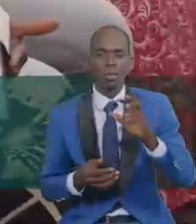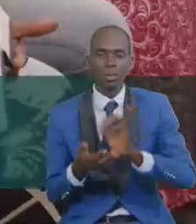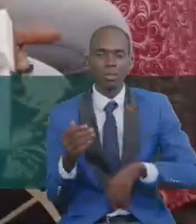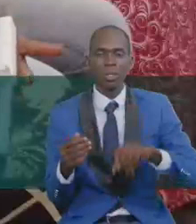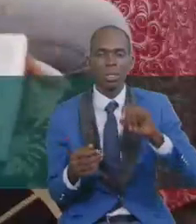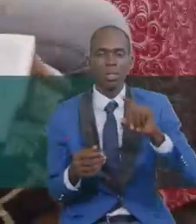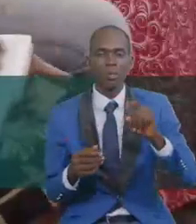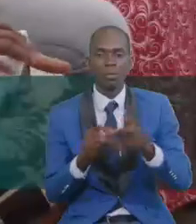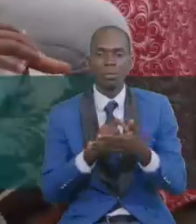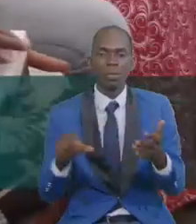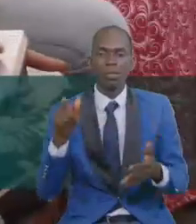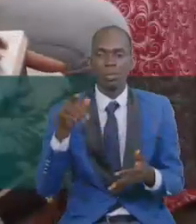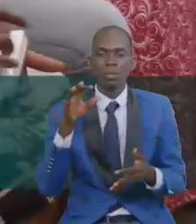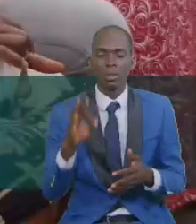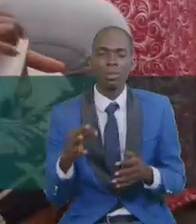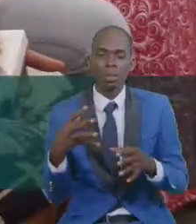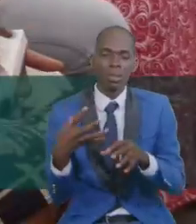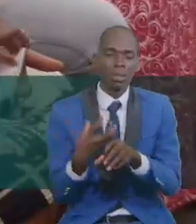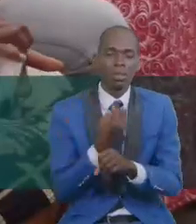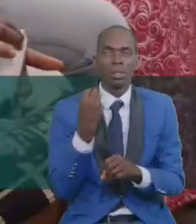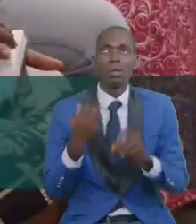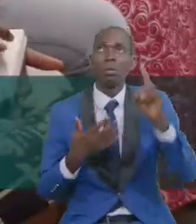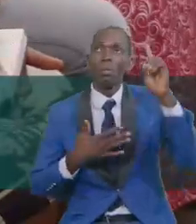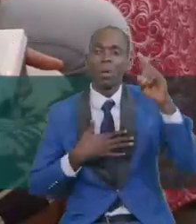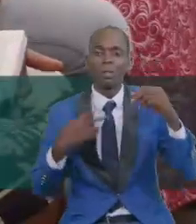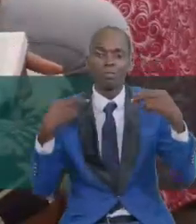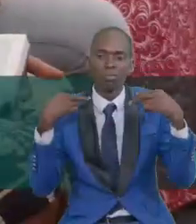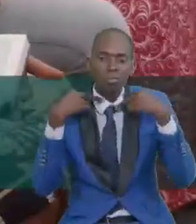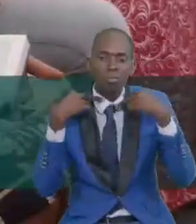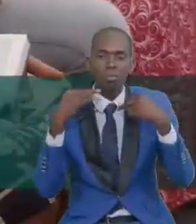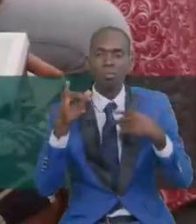Take my yoke upon you.